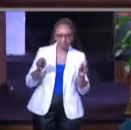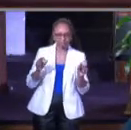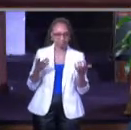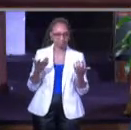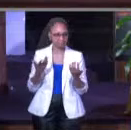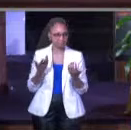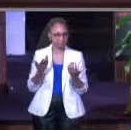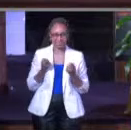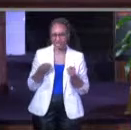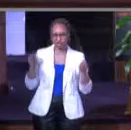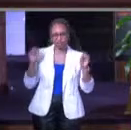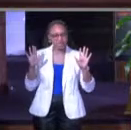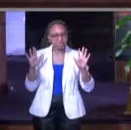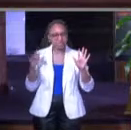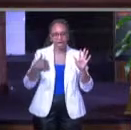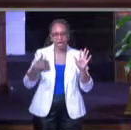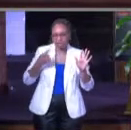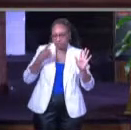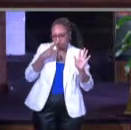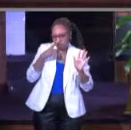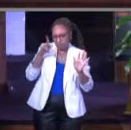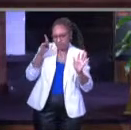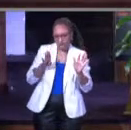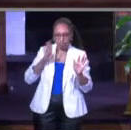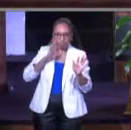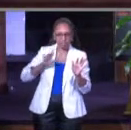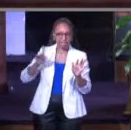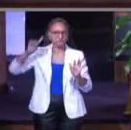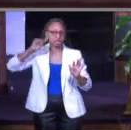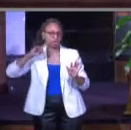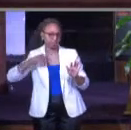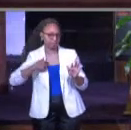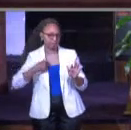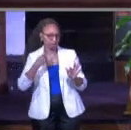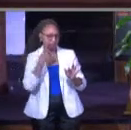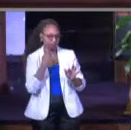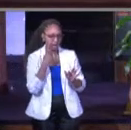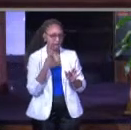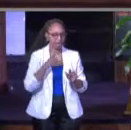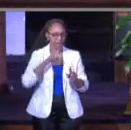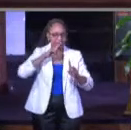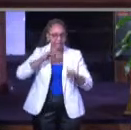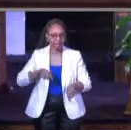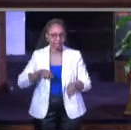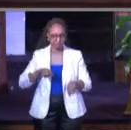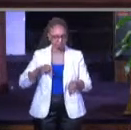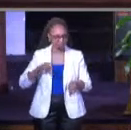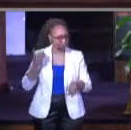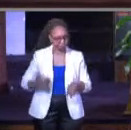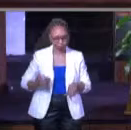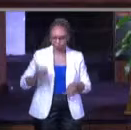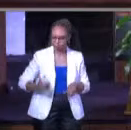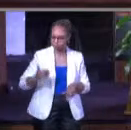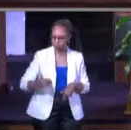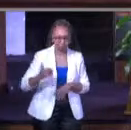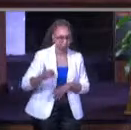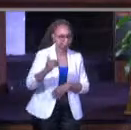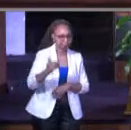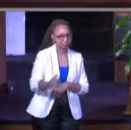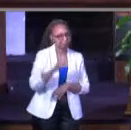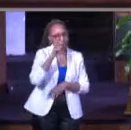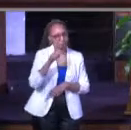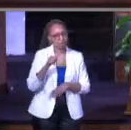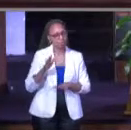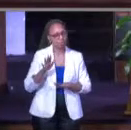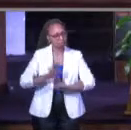to a God who will hear my faintest cry and answer by and by. Oh, don't mess with me